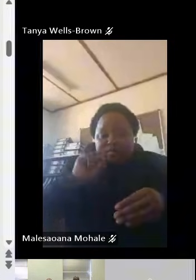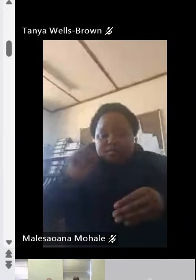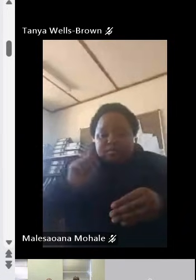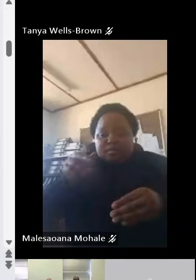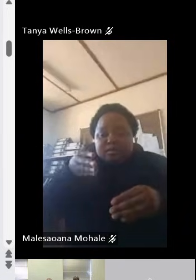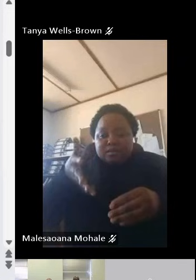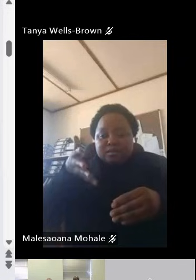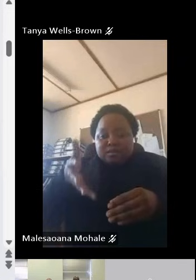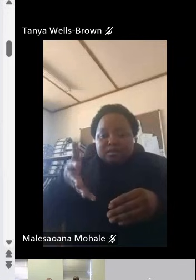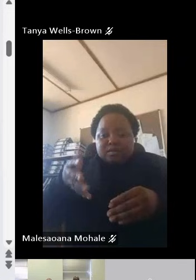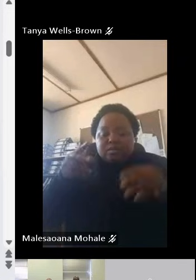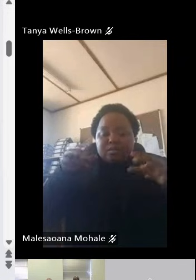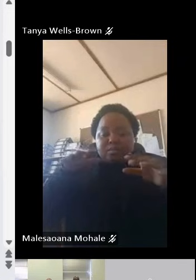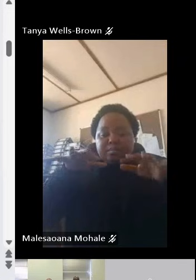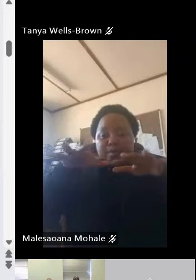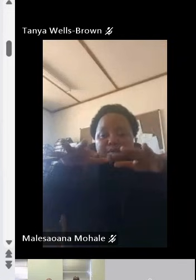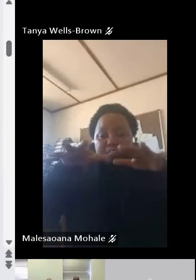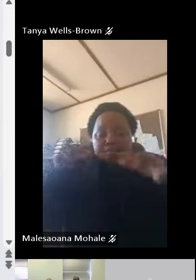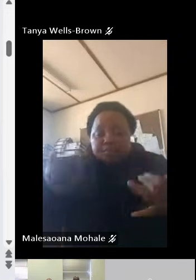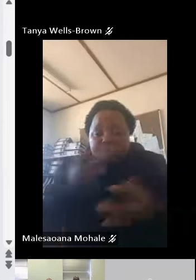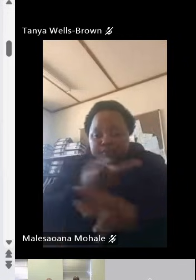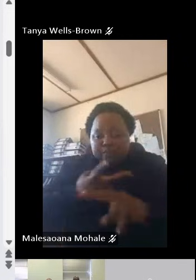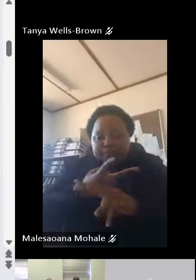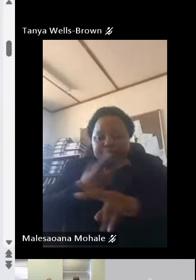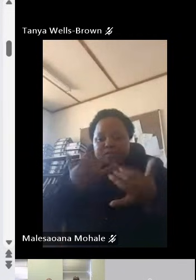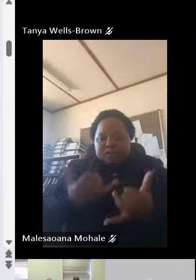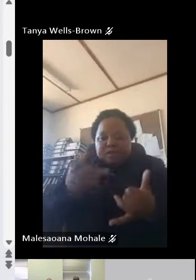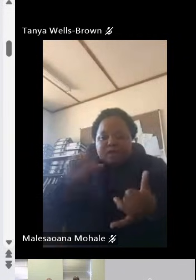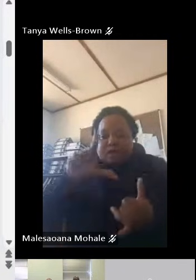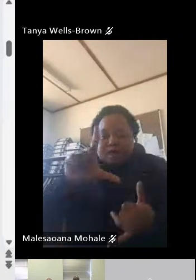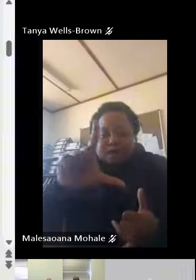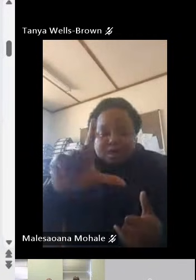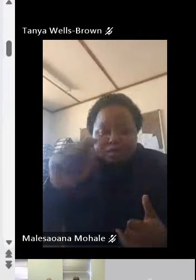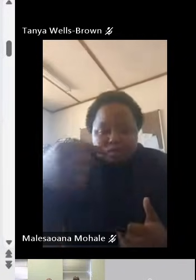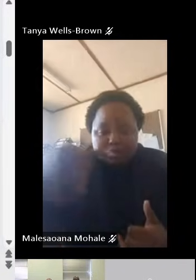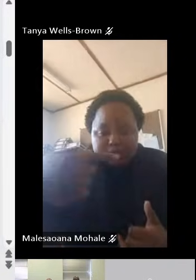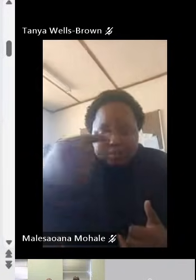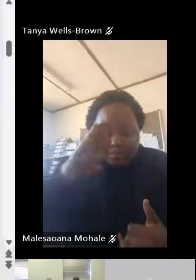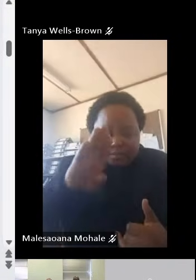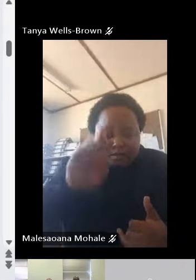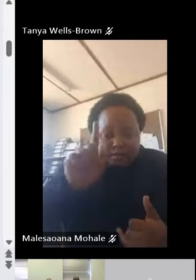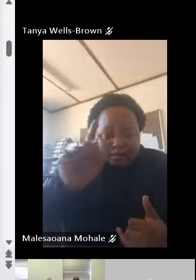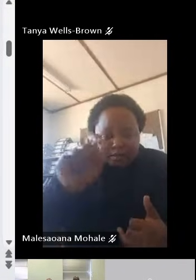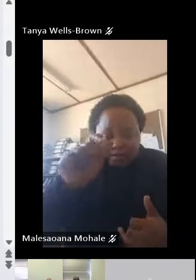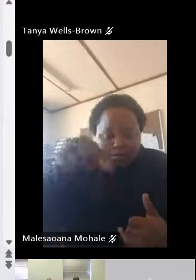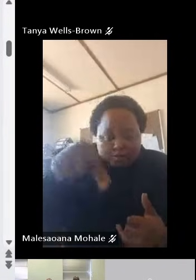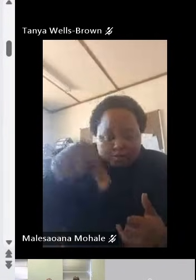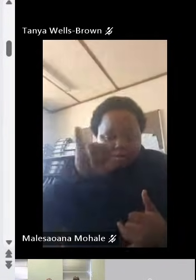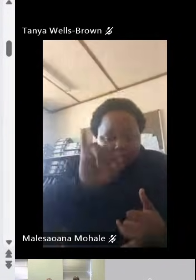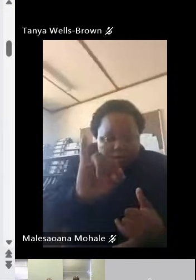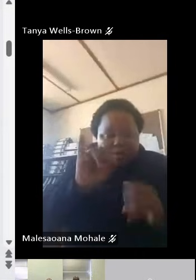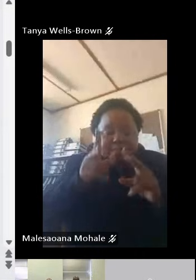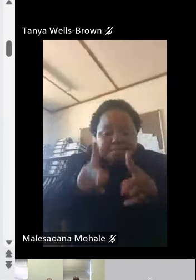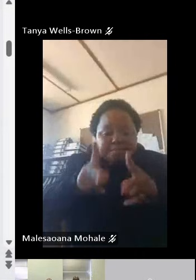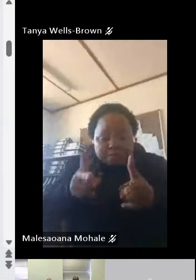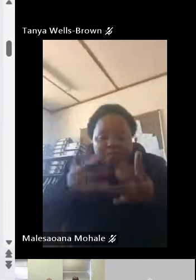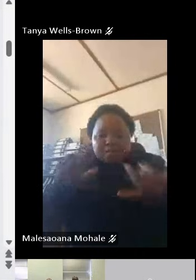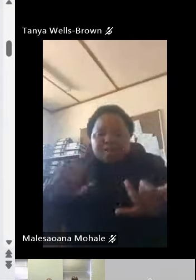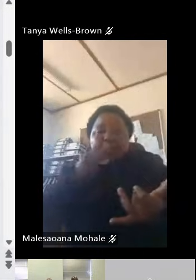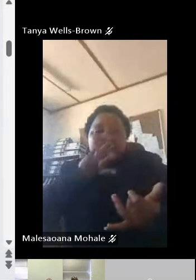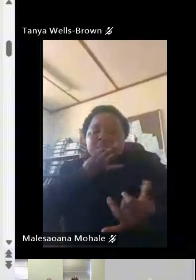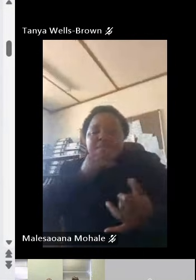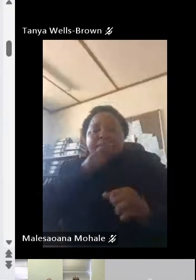considered. Considering our LGBTQI plus community, if the criteria says tick, men,